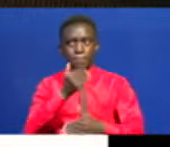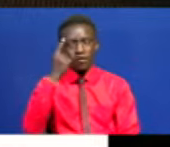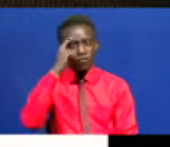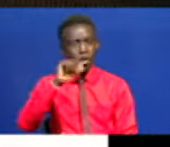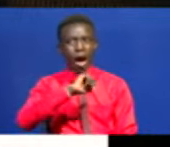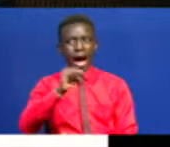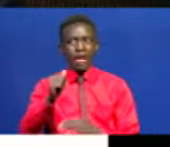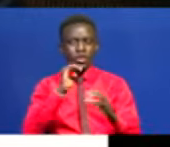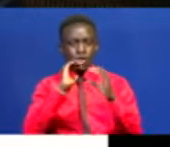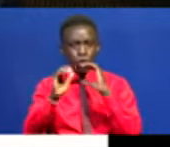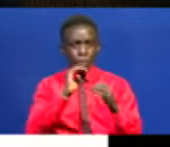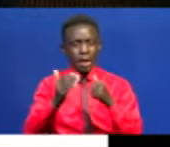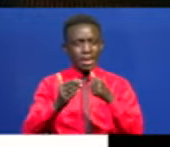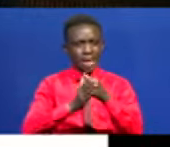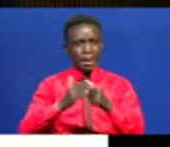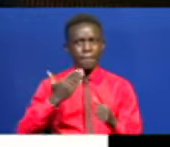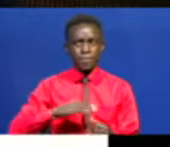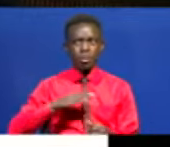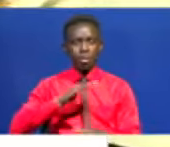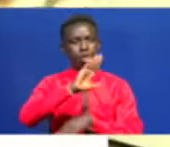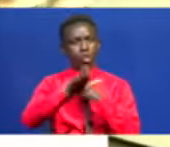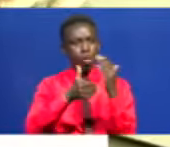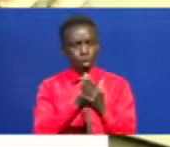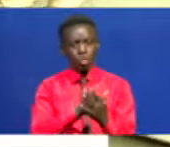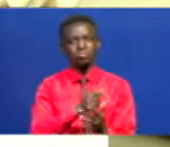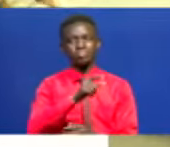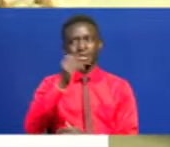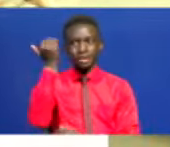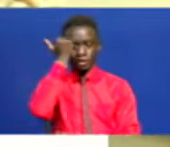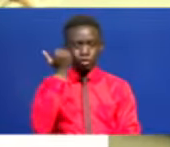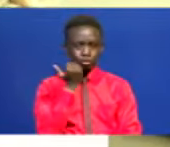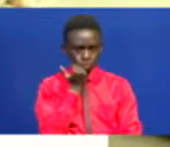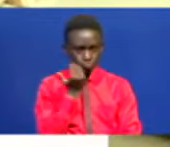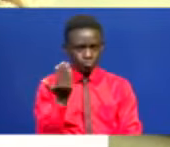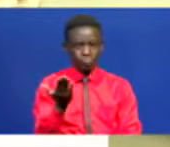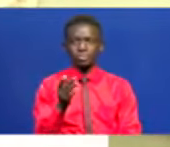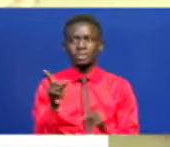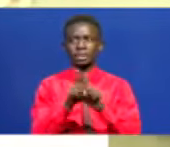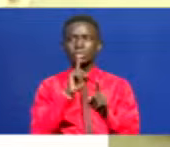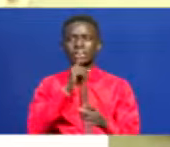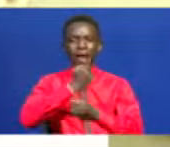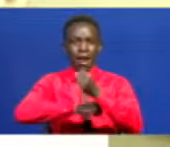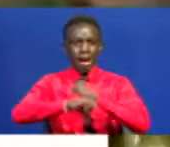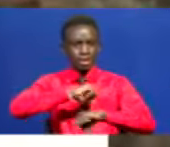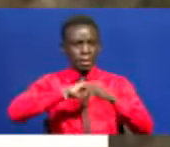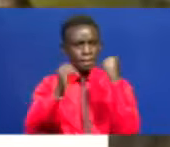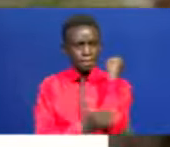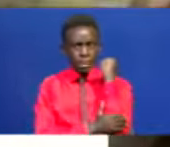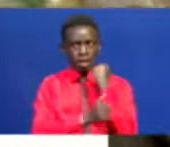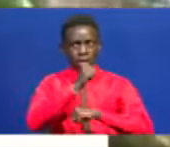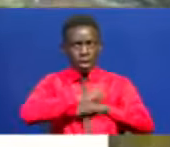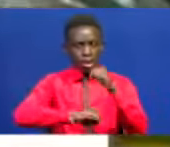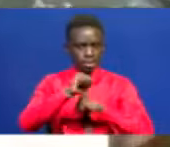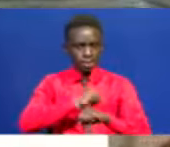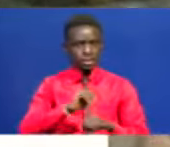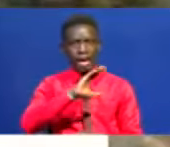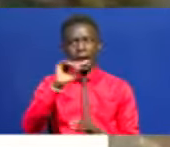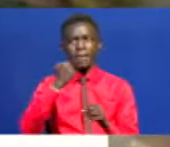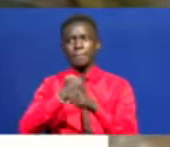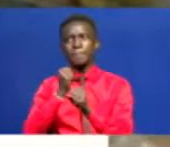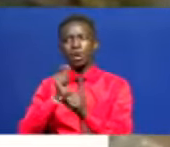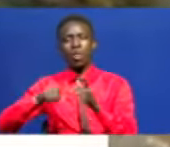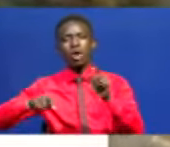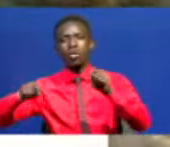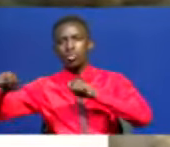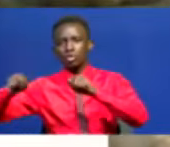The 9 were charged with, among others, stealing, conspiracy to commit a felony, interference of goods subject to customs control,